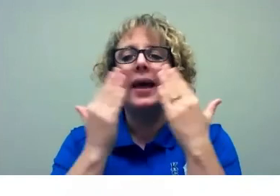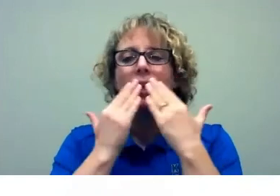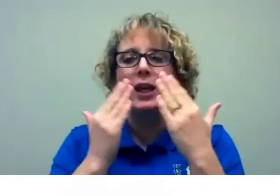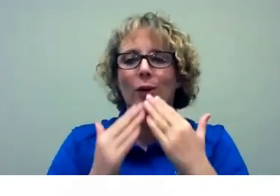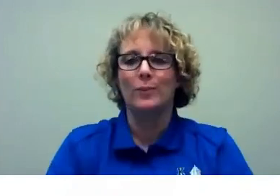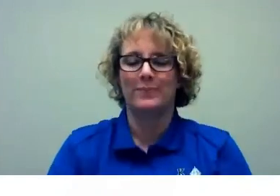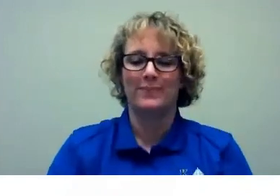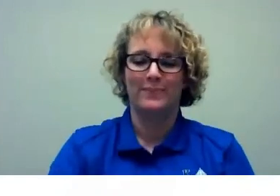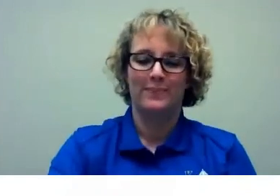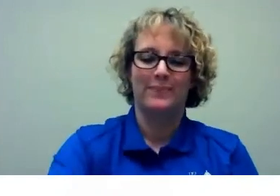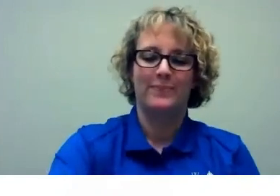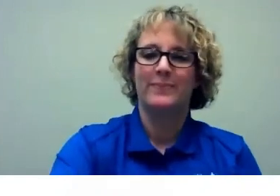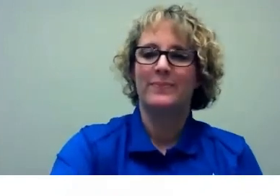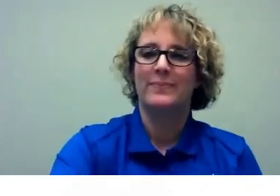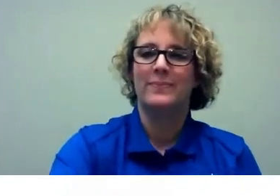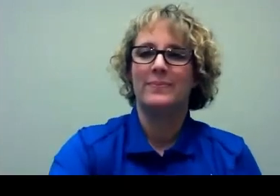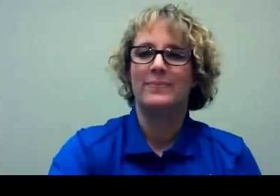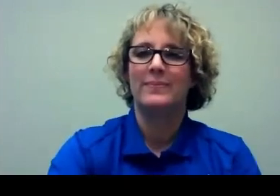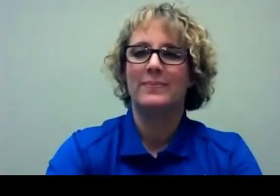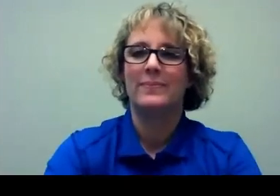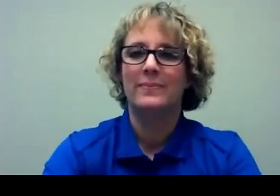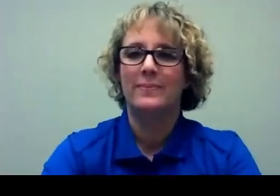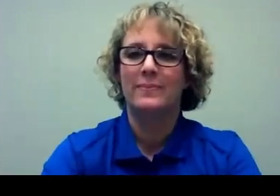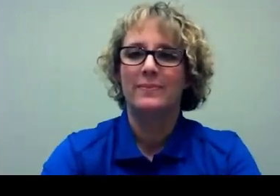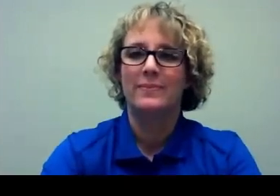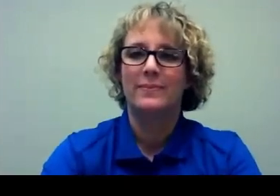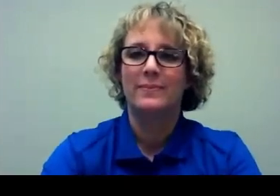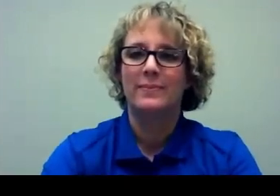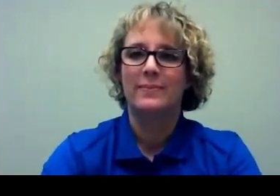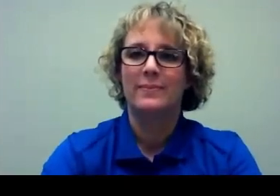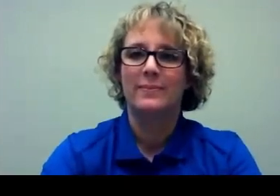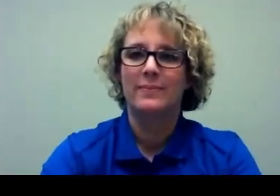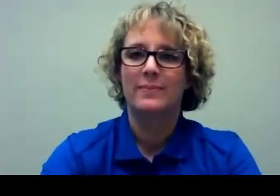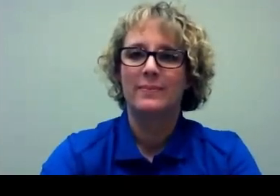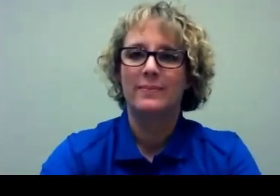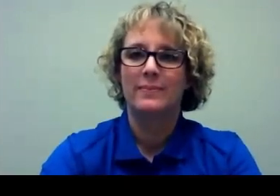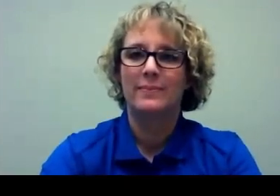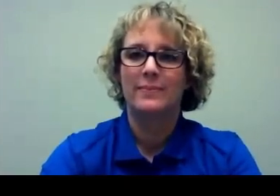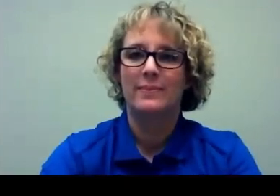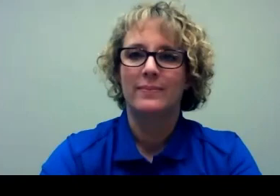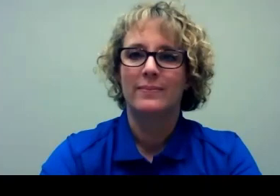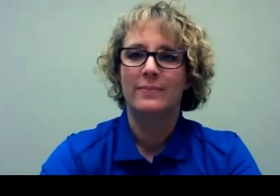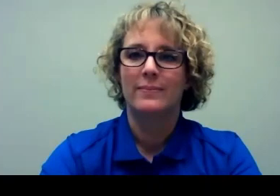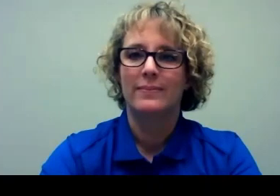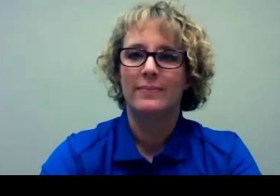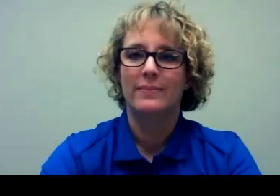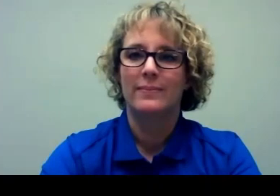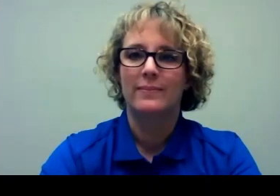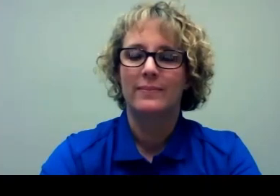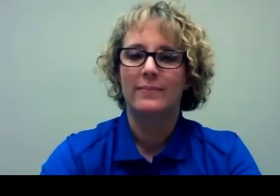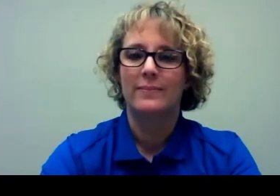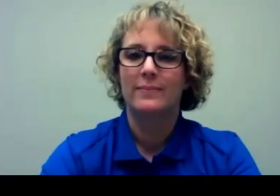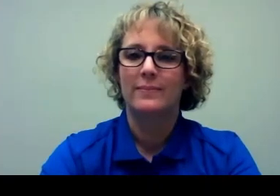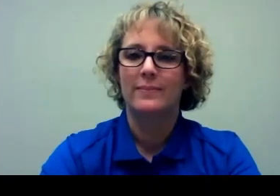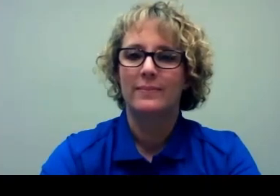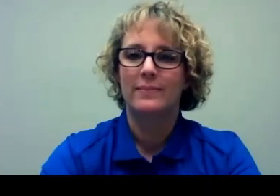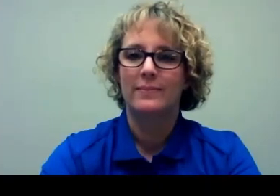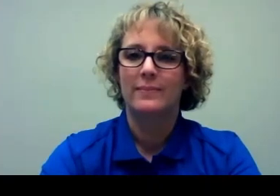the Supporting You program would not be a success. You guys are the key to this program. Thank you.